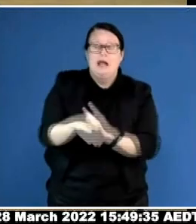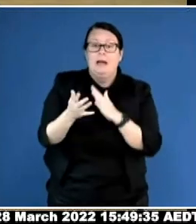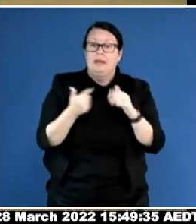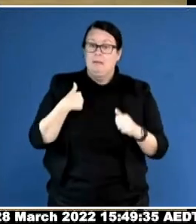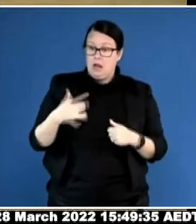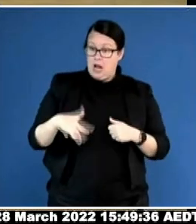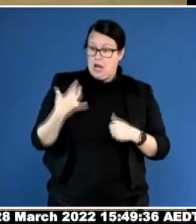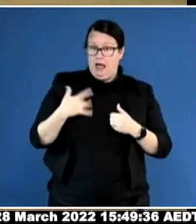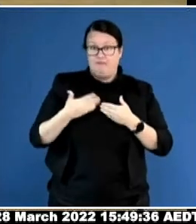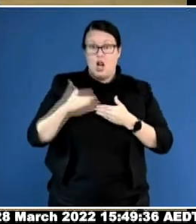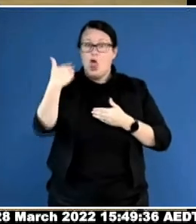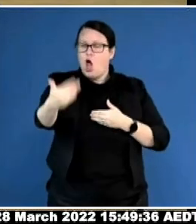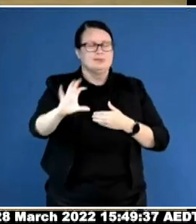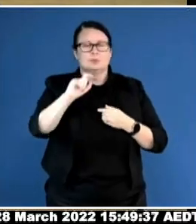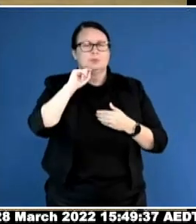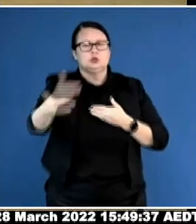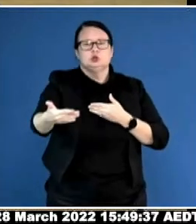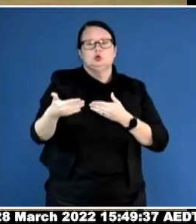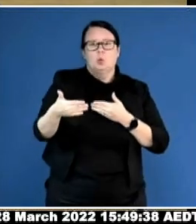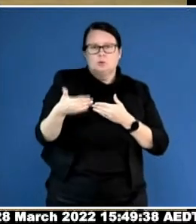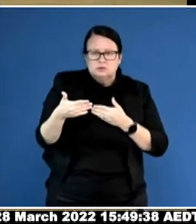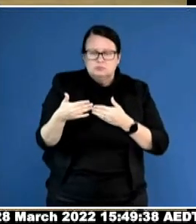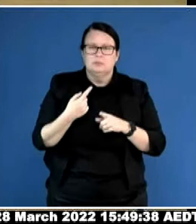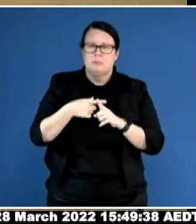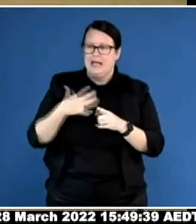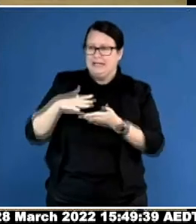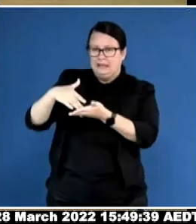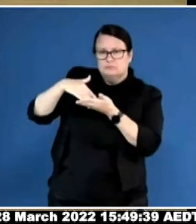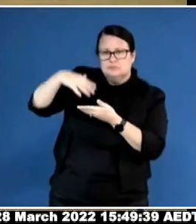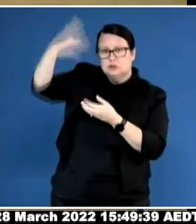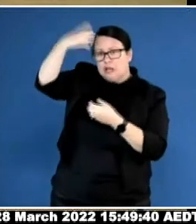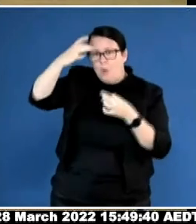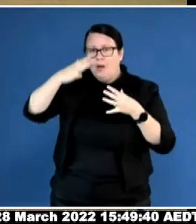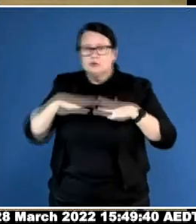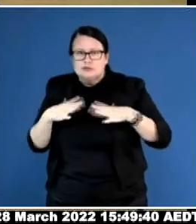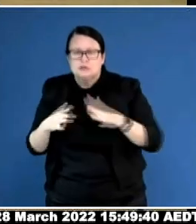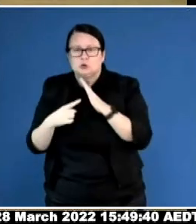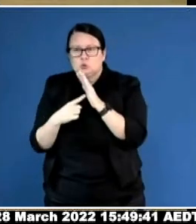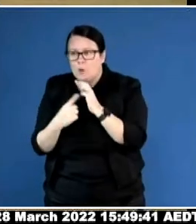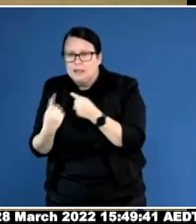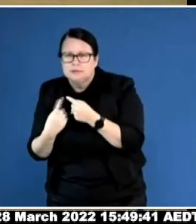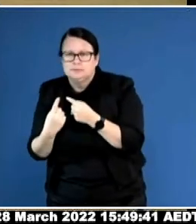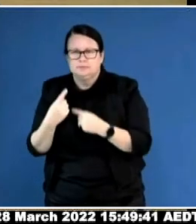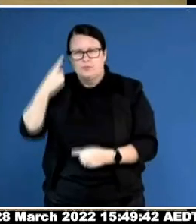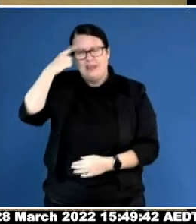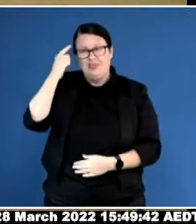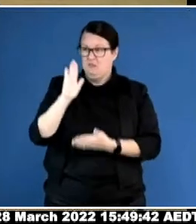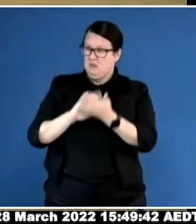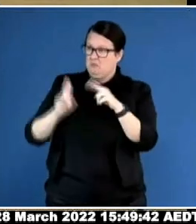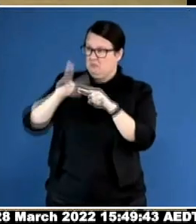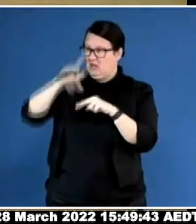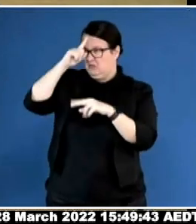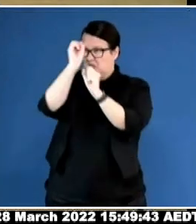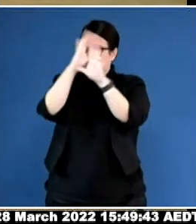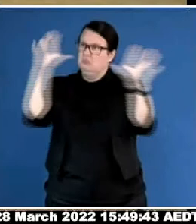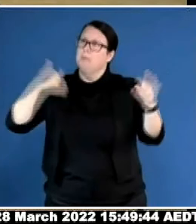lifespan significantly, requiring care for showering, dressing, toileting. I think my parents developed certain views of what